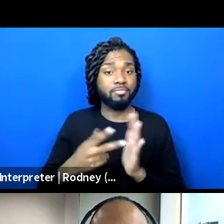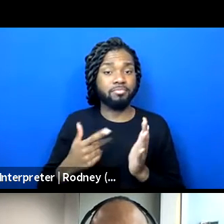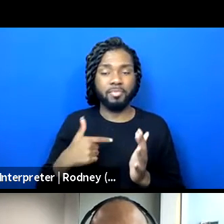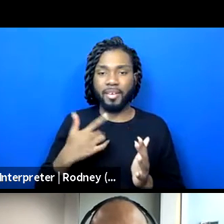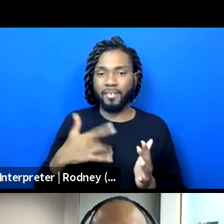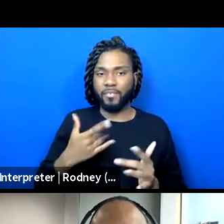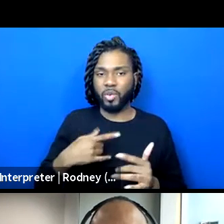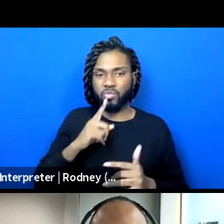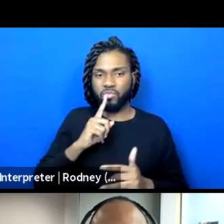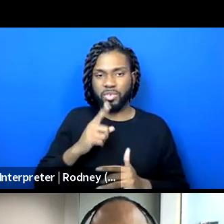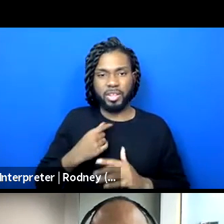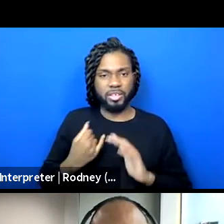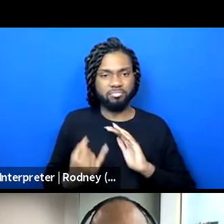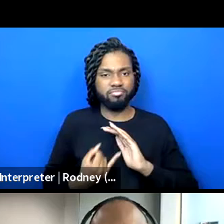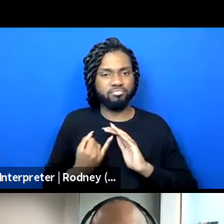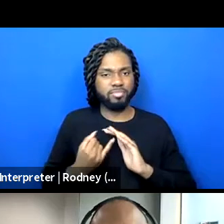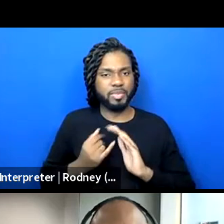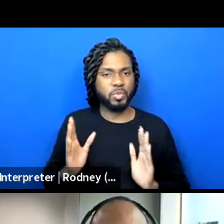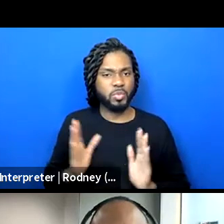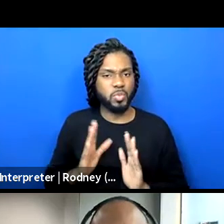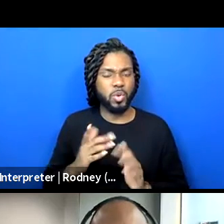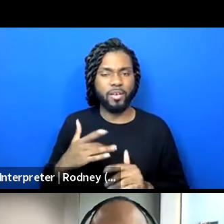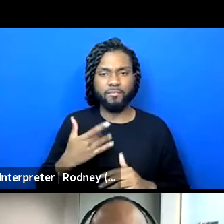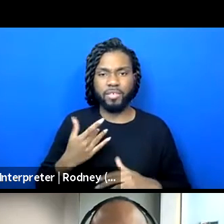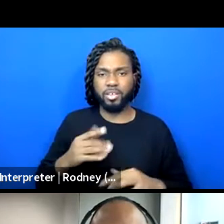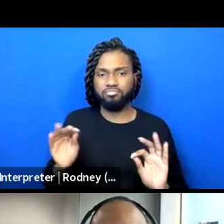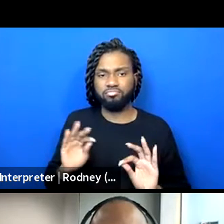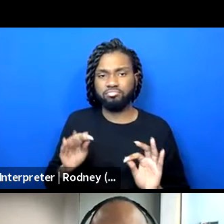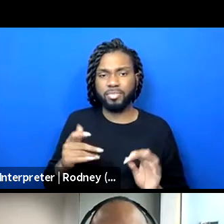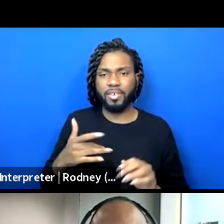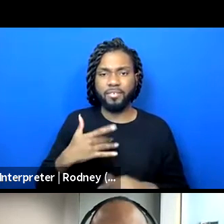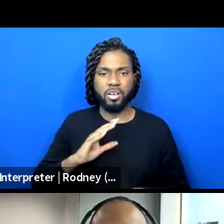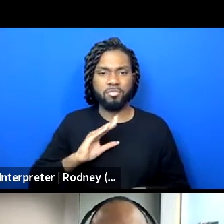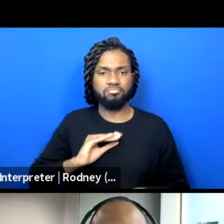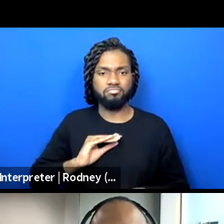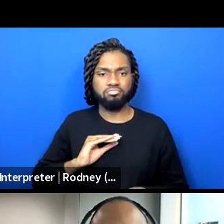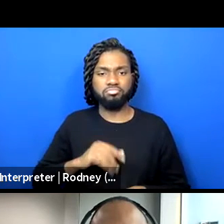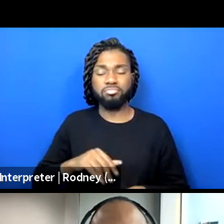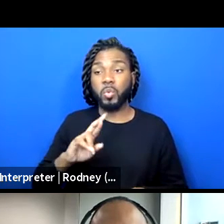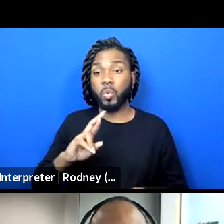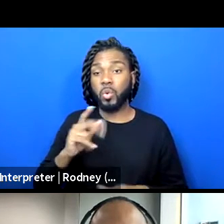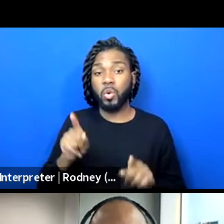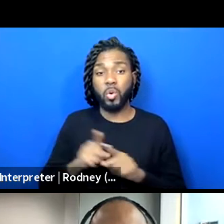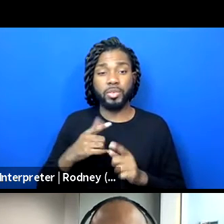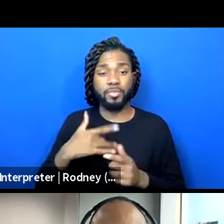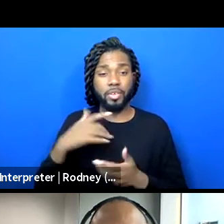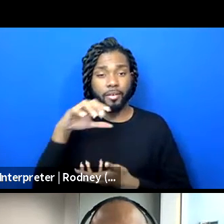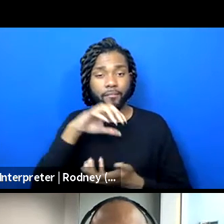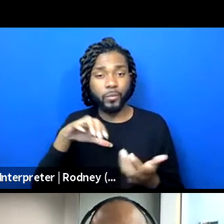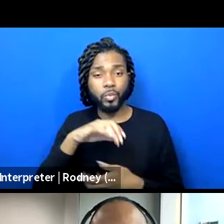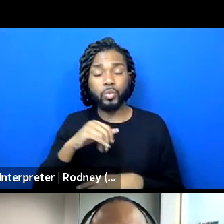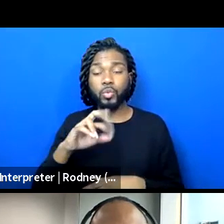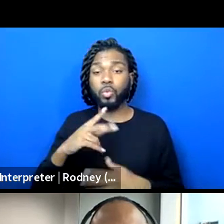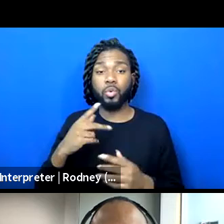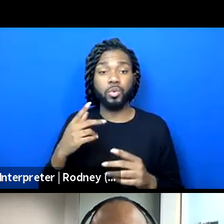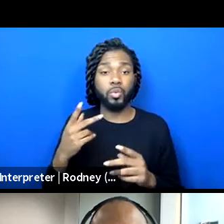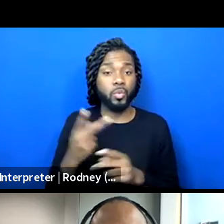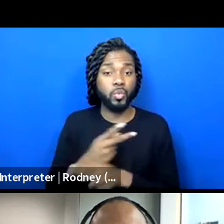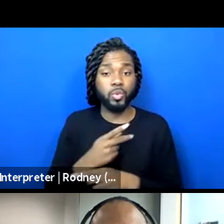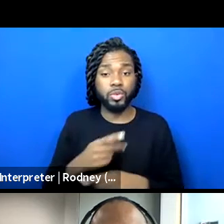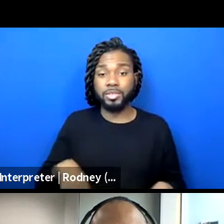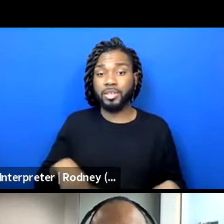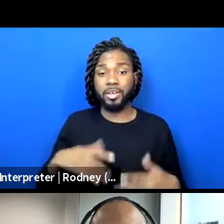small and irrelevant and disempowered, or at best confused, or at worst ambivalent,